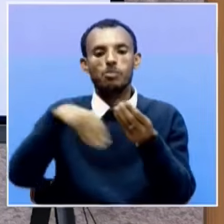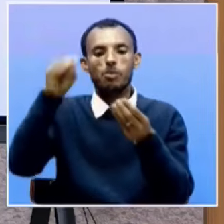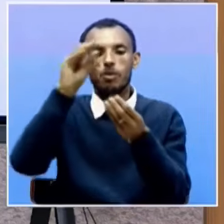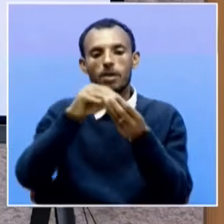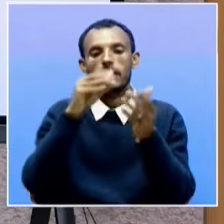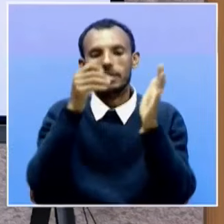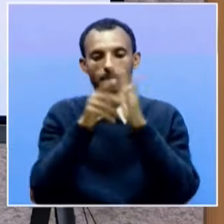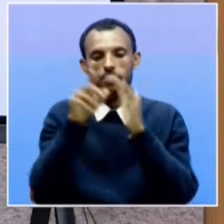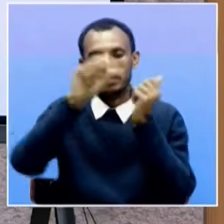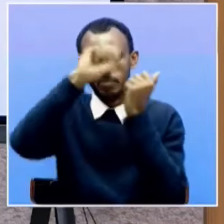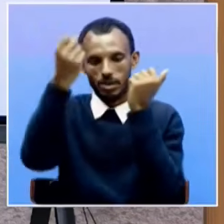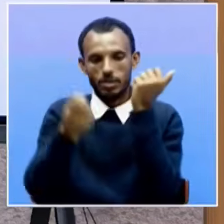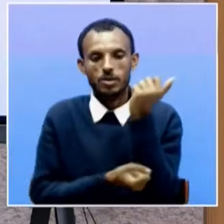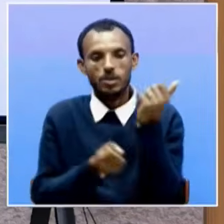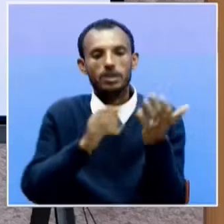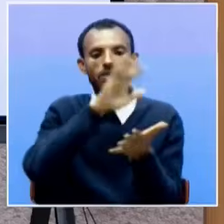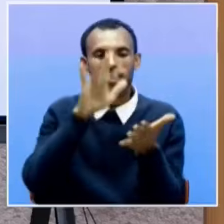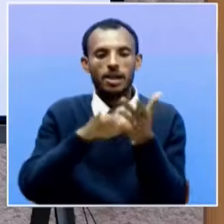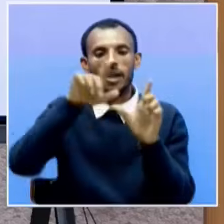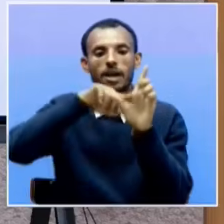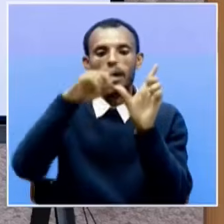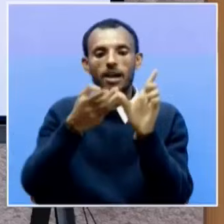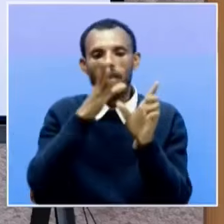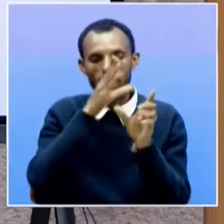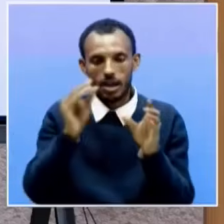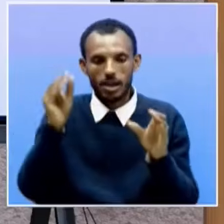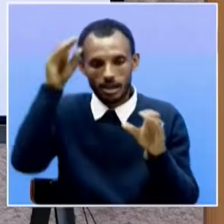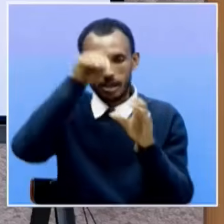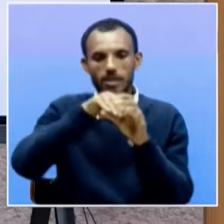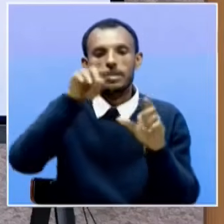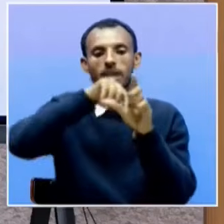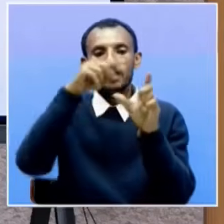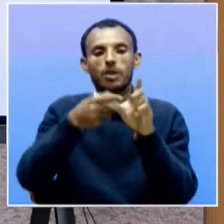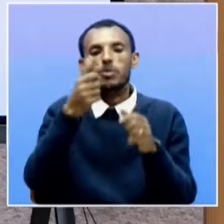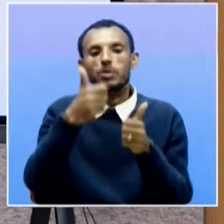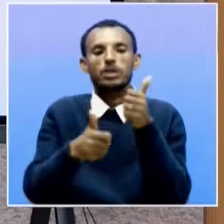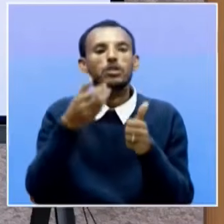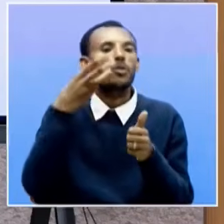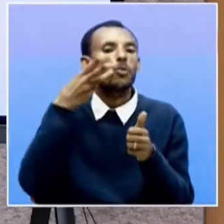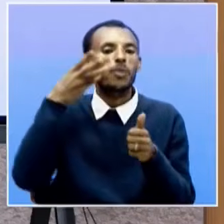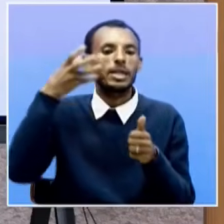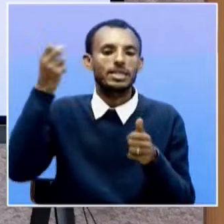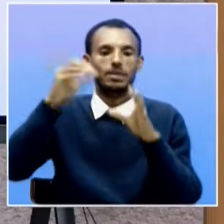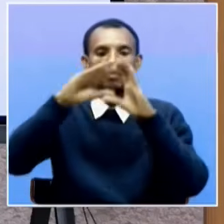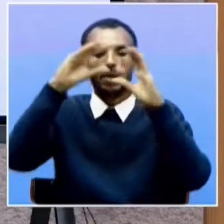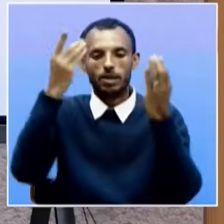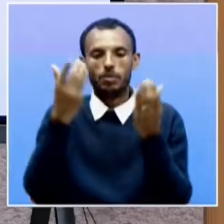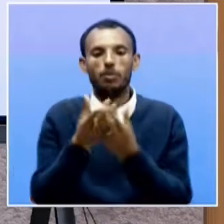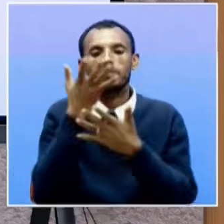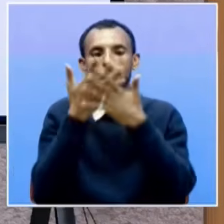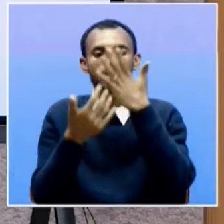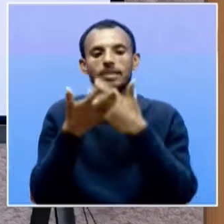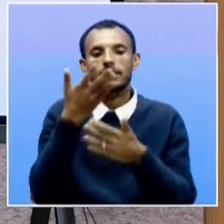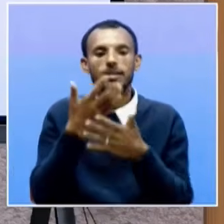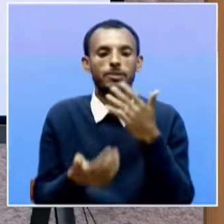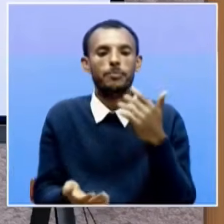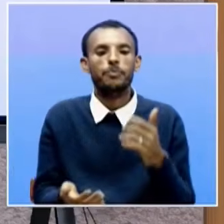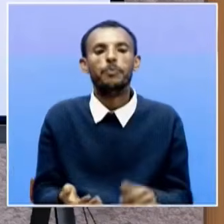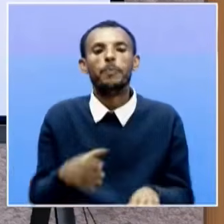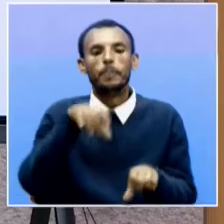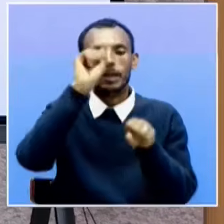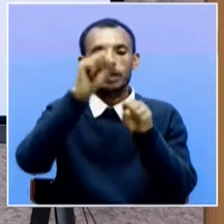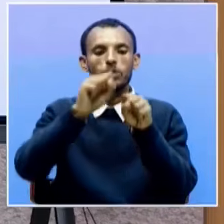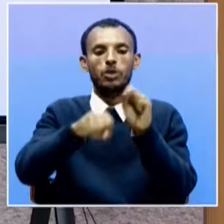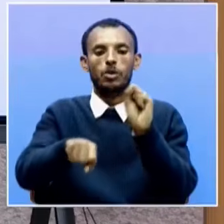examples regarding central angle and inscribed angle, which was part of the discussion, right?